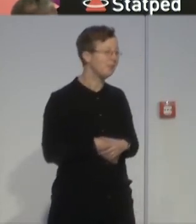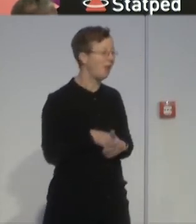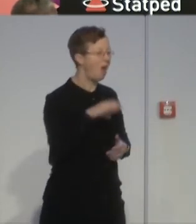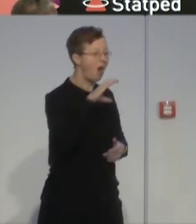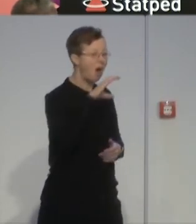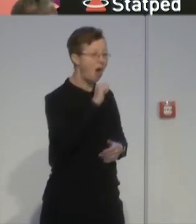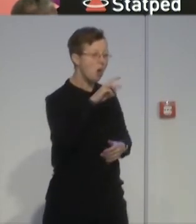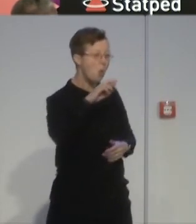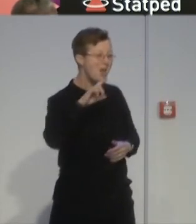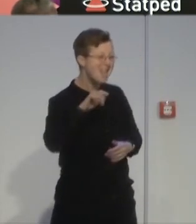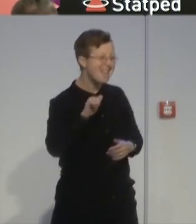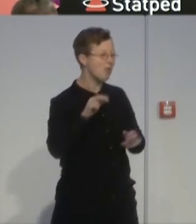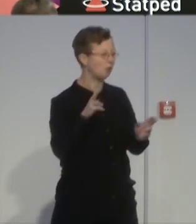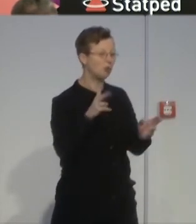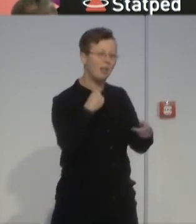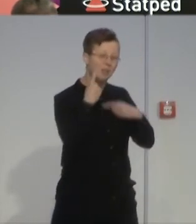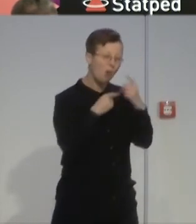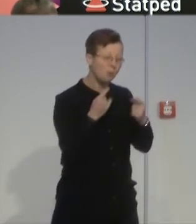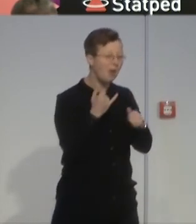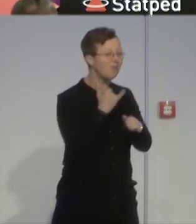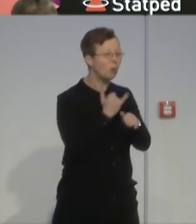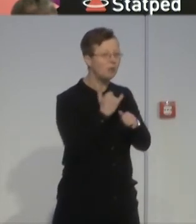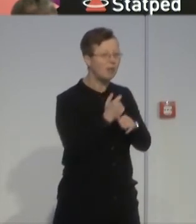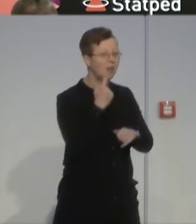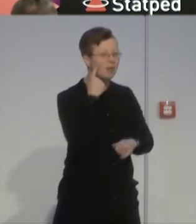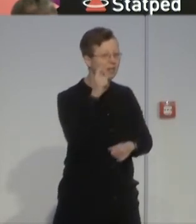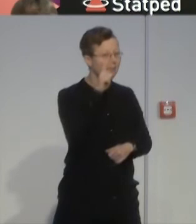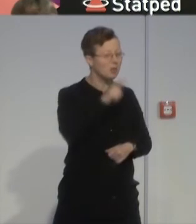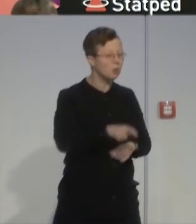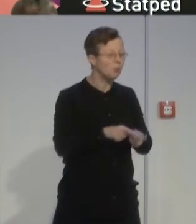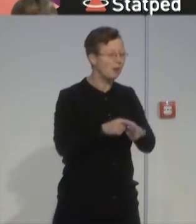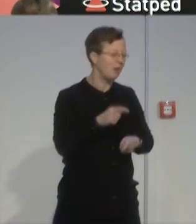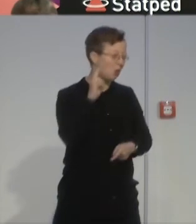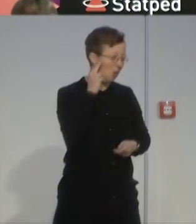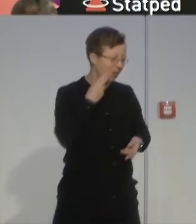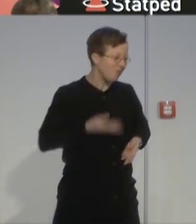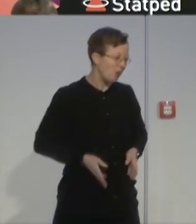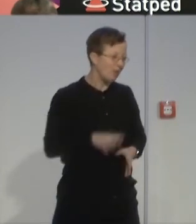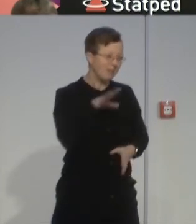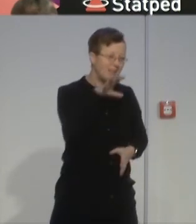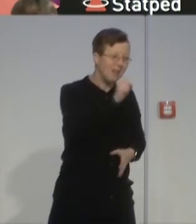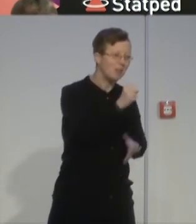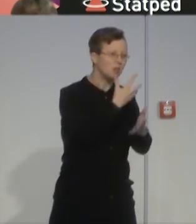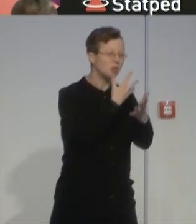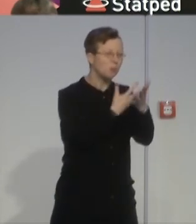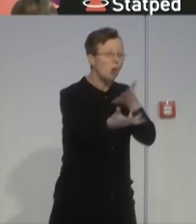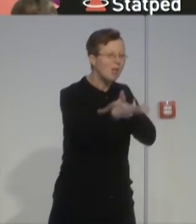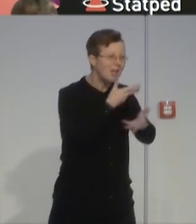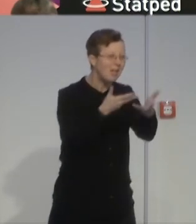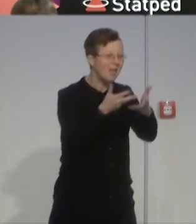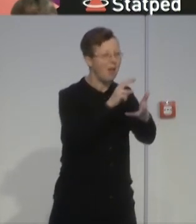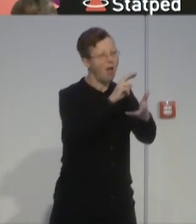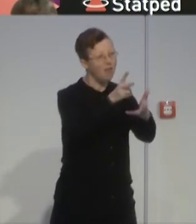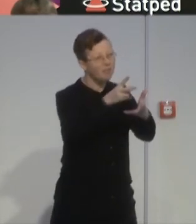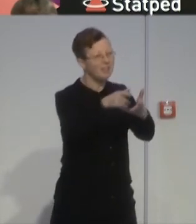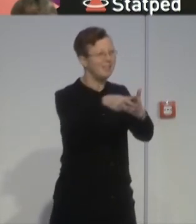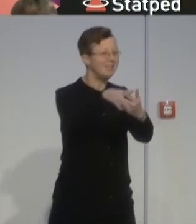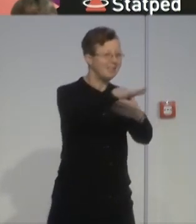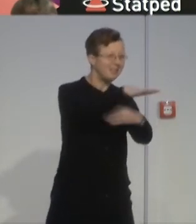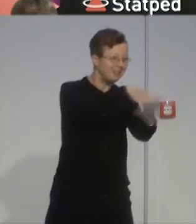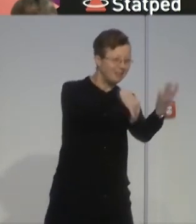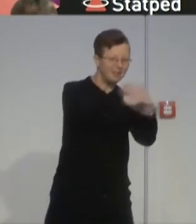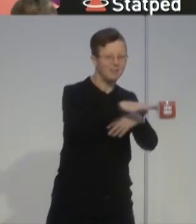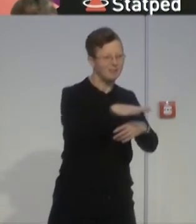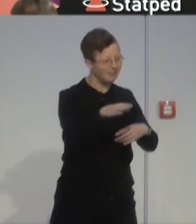Caroline, too. And how can a person with congenital deafblindness access languaging others in a community? That's particularly Caroline's